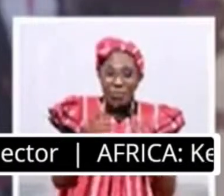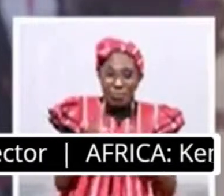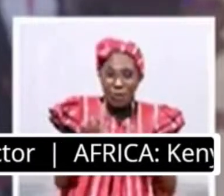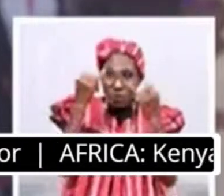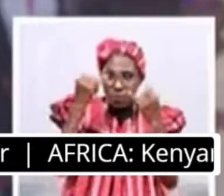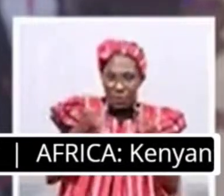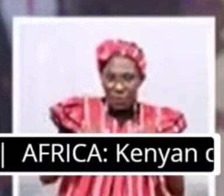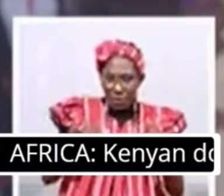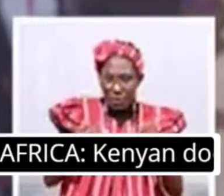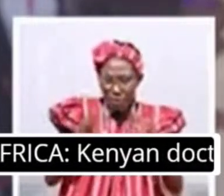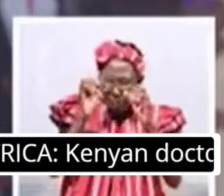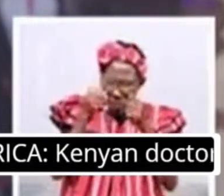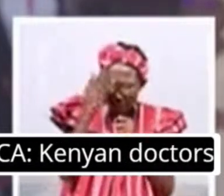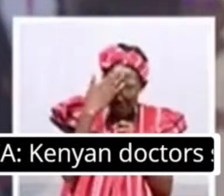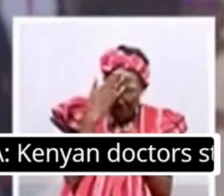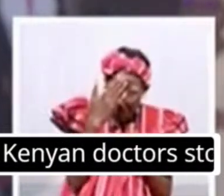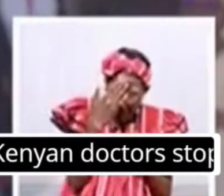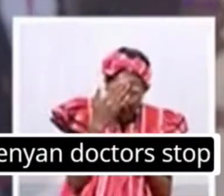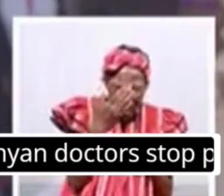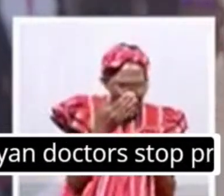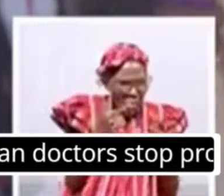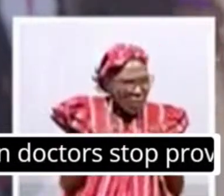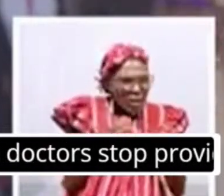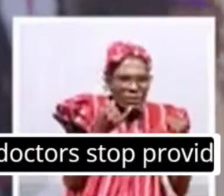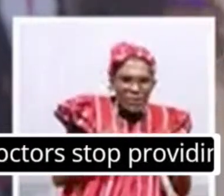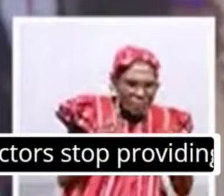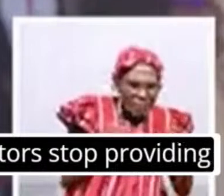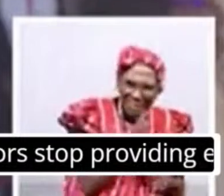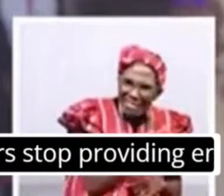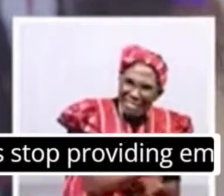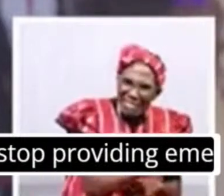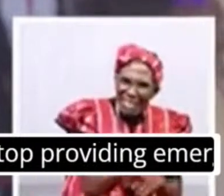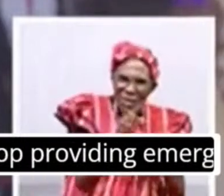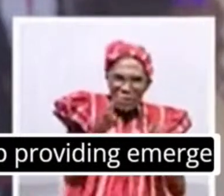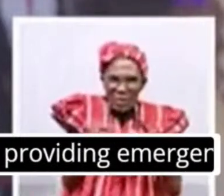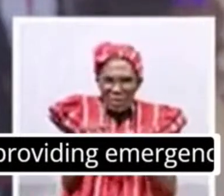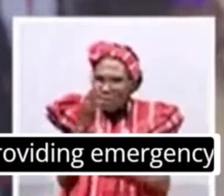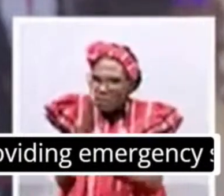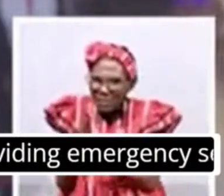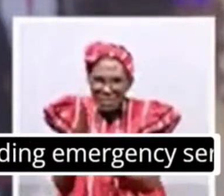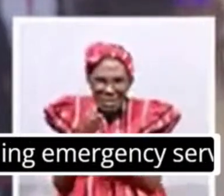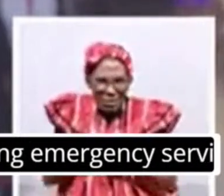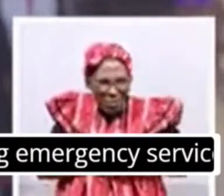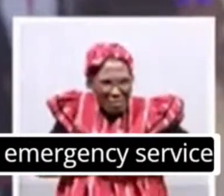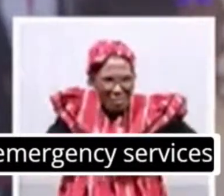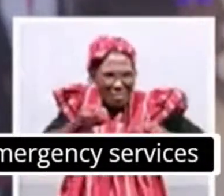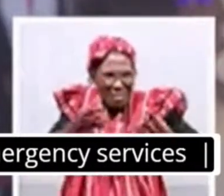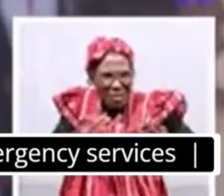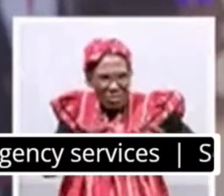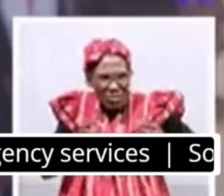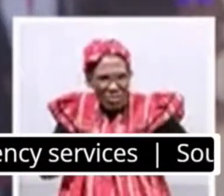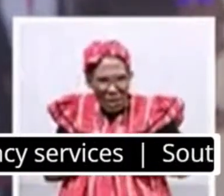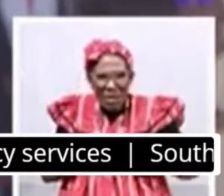what we are celebrating. It's something that cost us much. It's